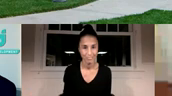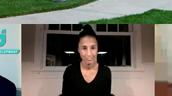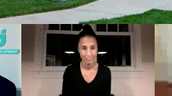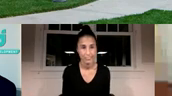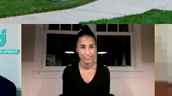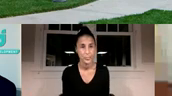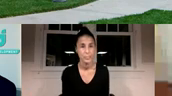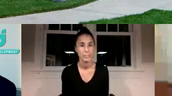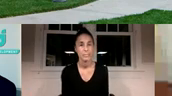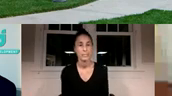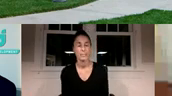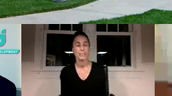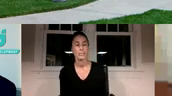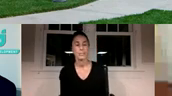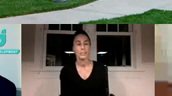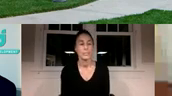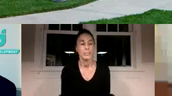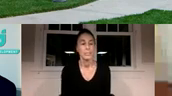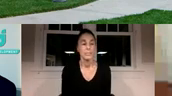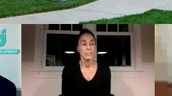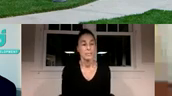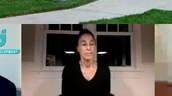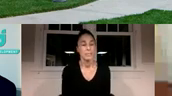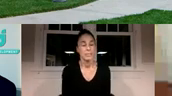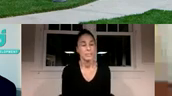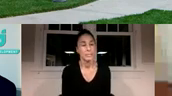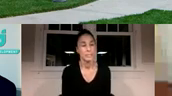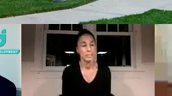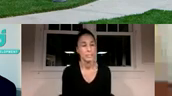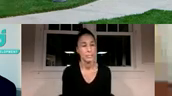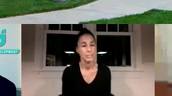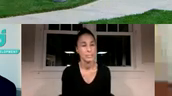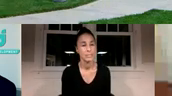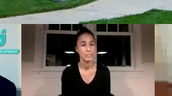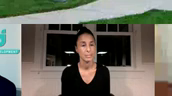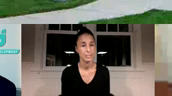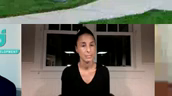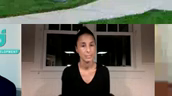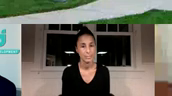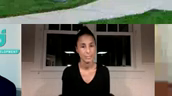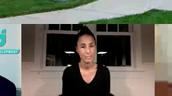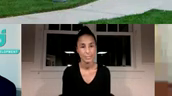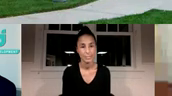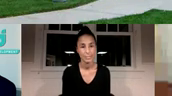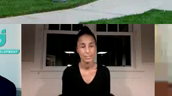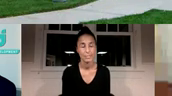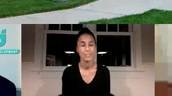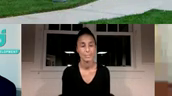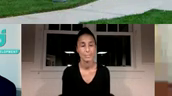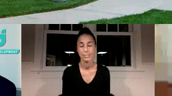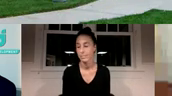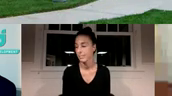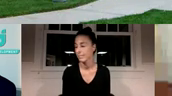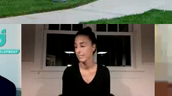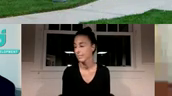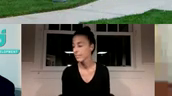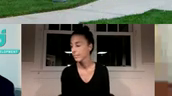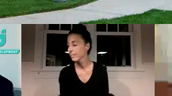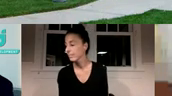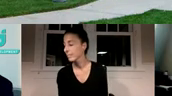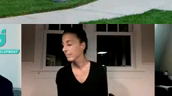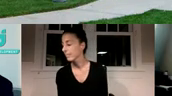Great. So my name is Evan Goldman. I'm Executive Vice President, Acquisitions and Development from EYA. I'm